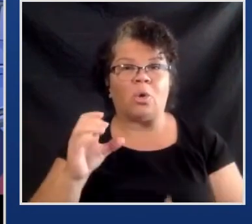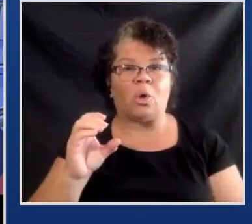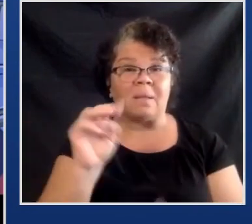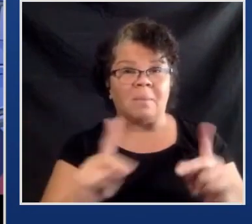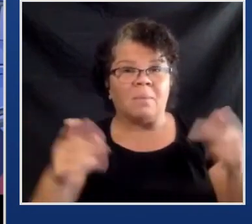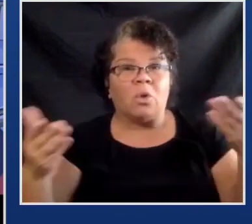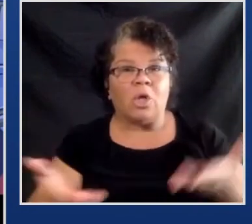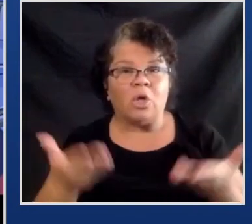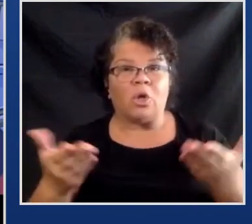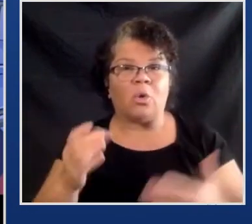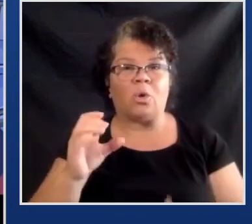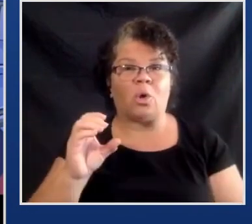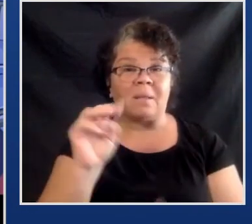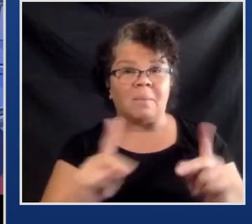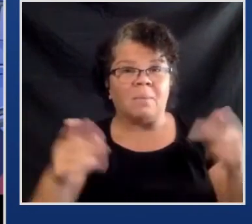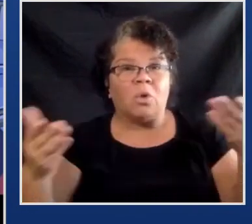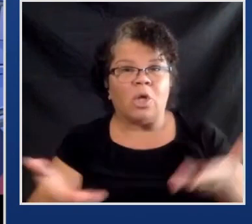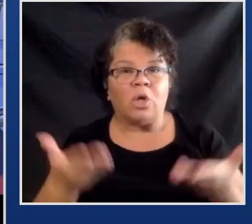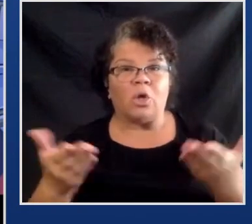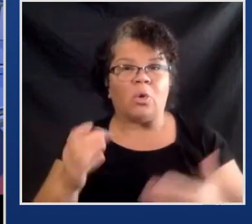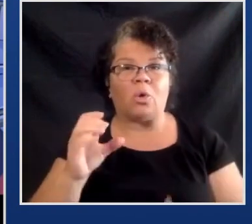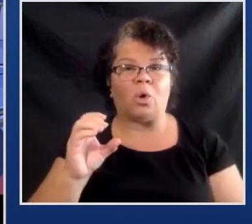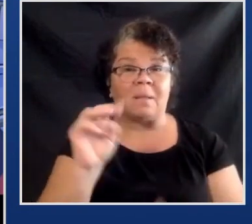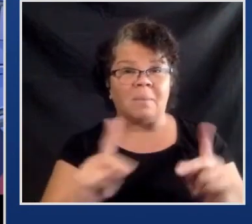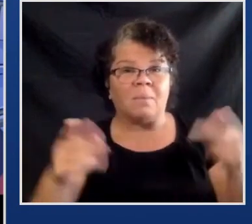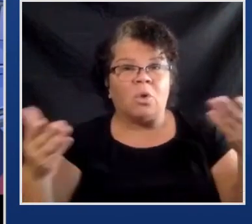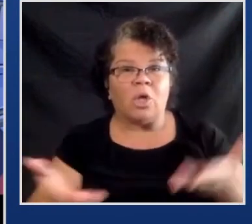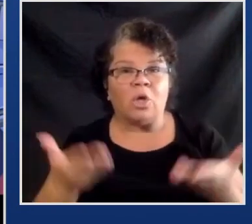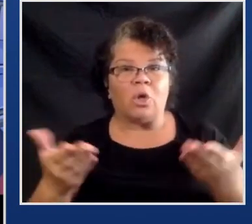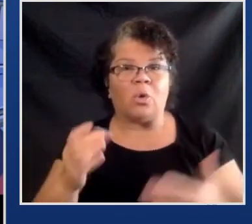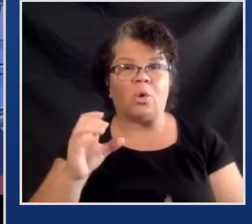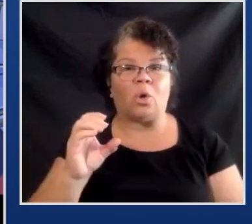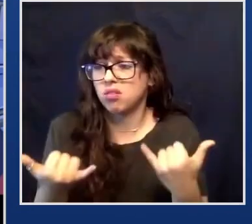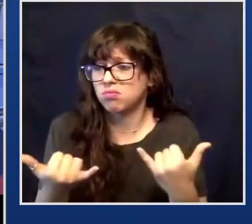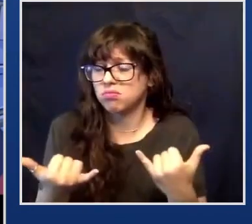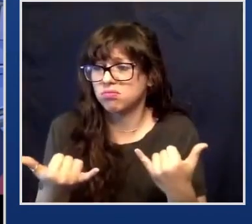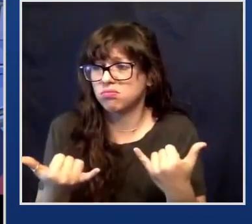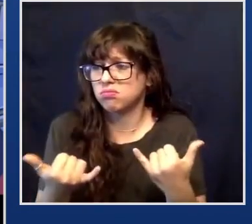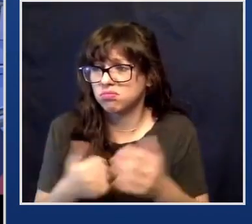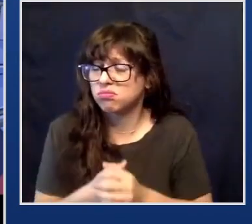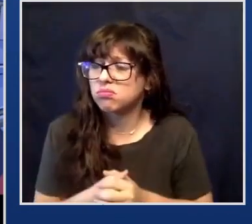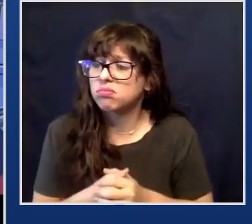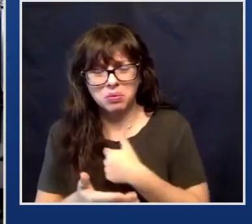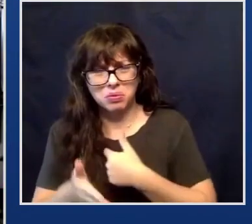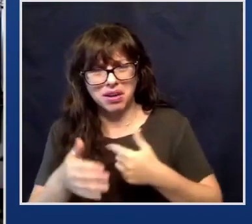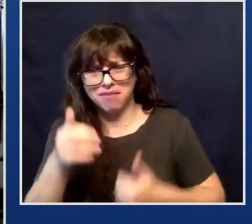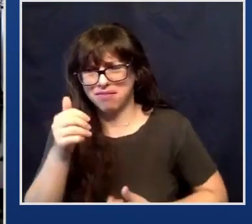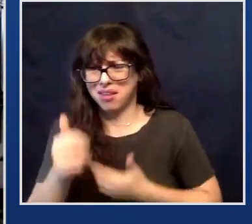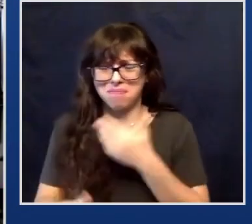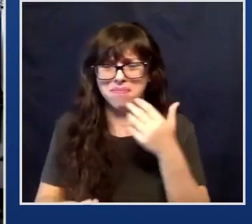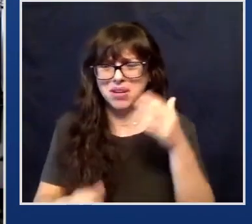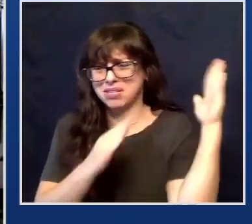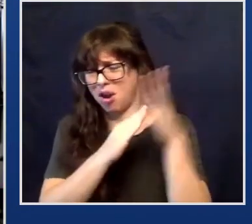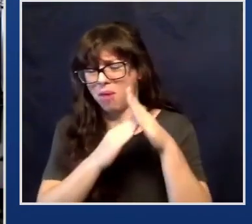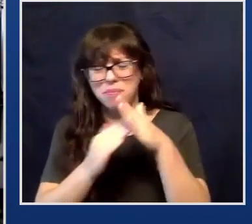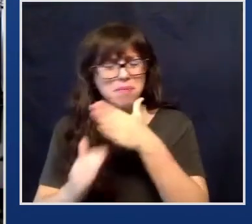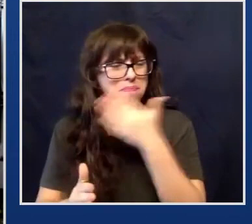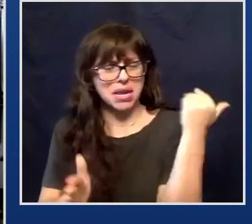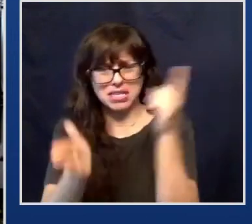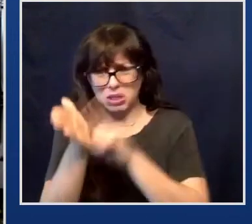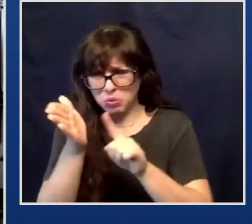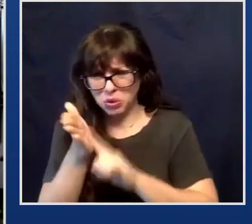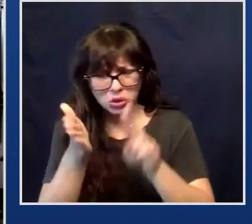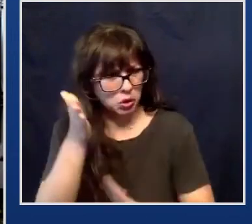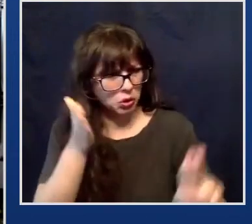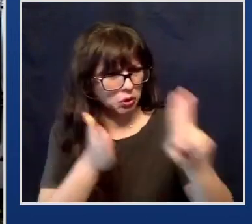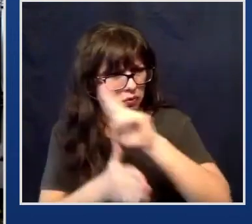Donald care. Donald care. Donald care. Donald care. He's a 29-year-old kid. All the rest of the world